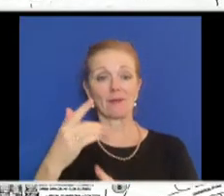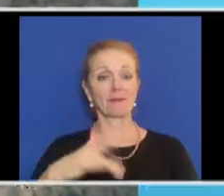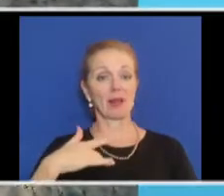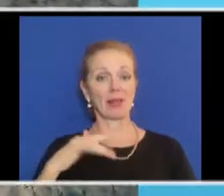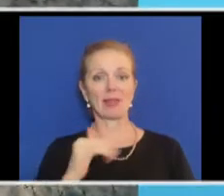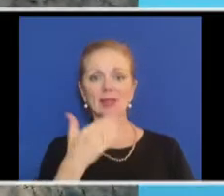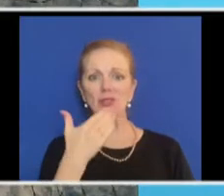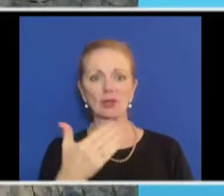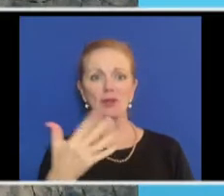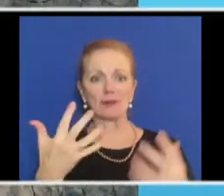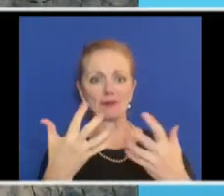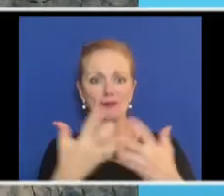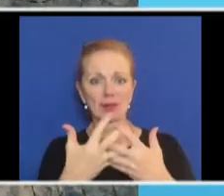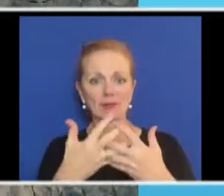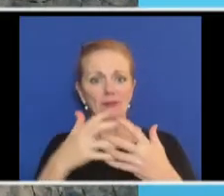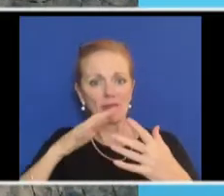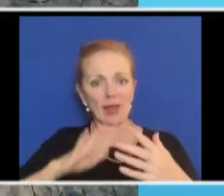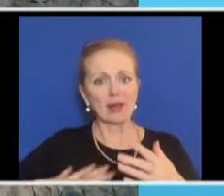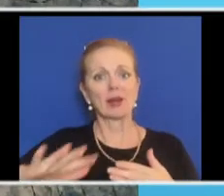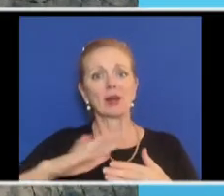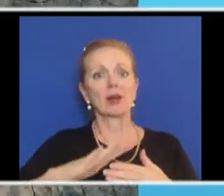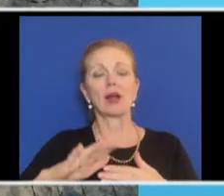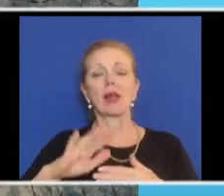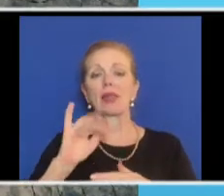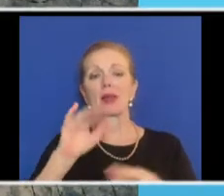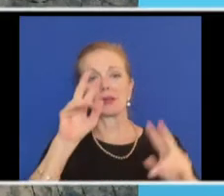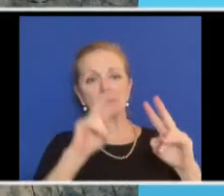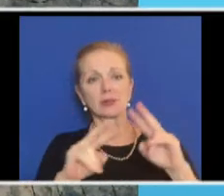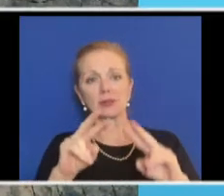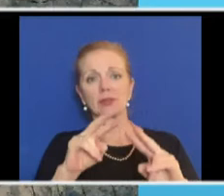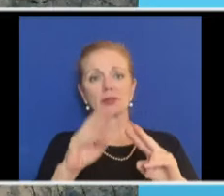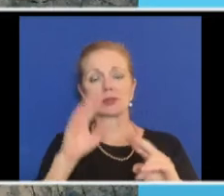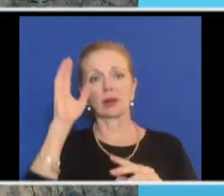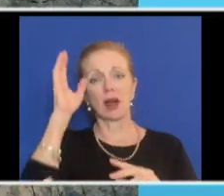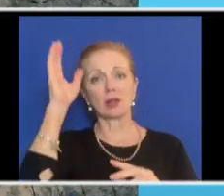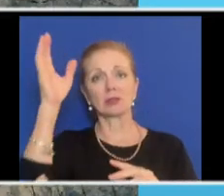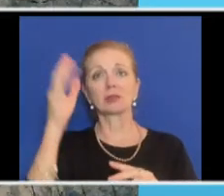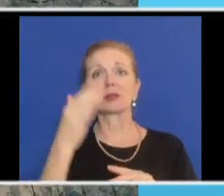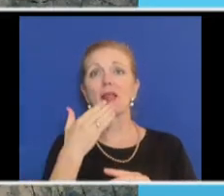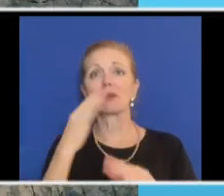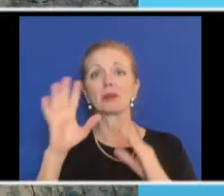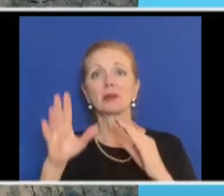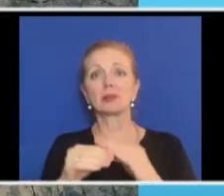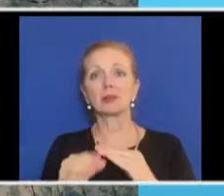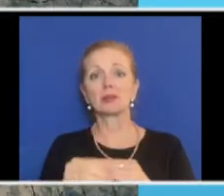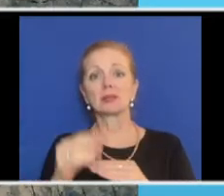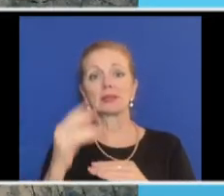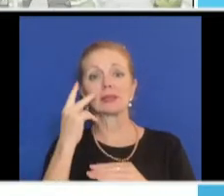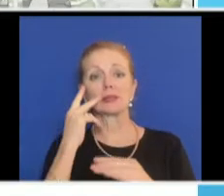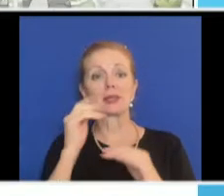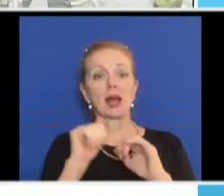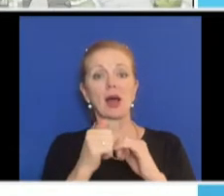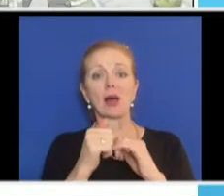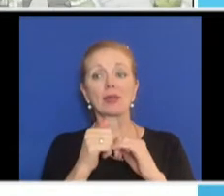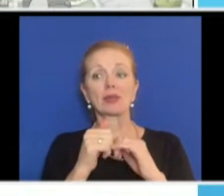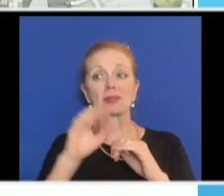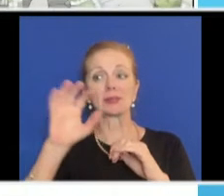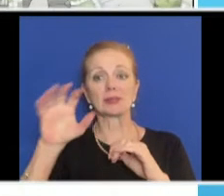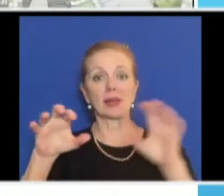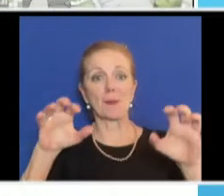a good fit for the area this is a look at kind of conceptual putting a little color on that so you can see how these lay out